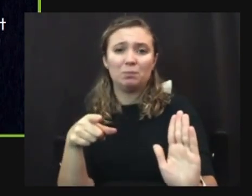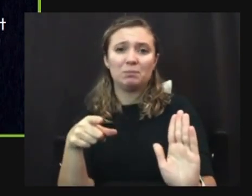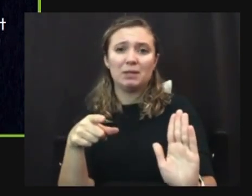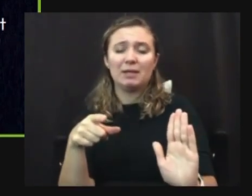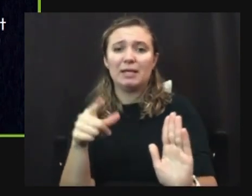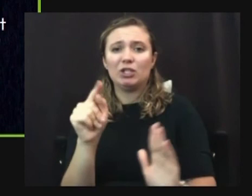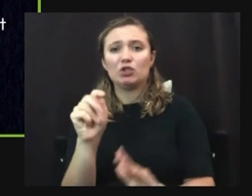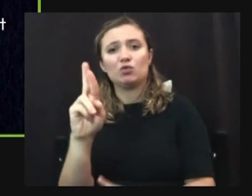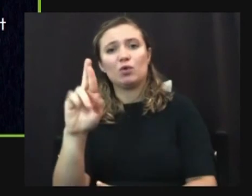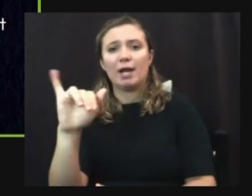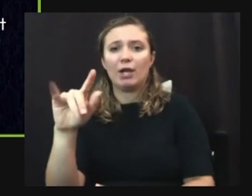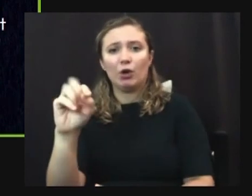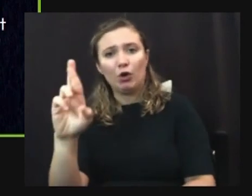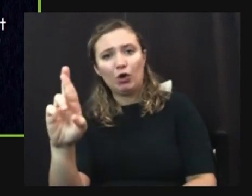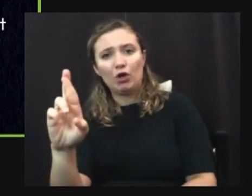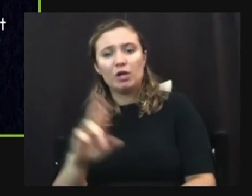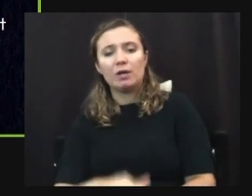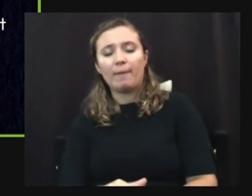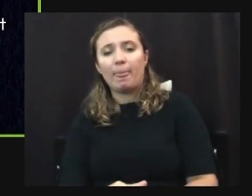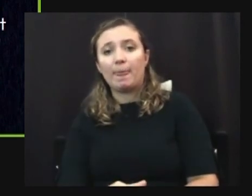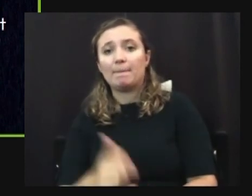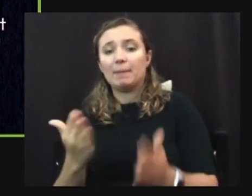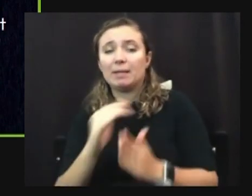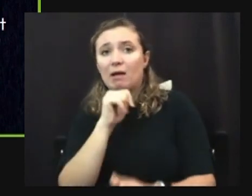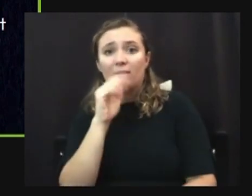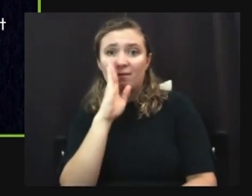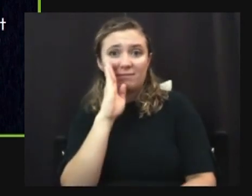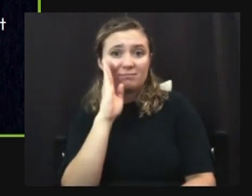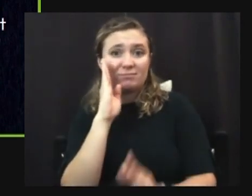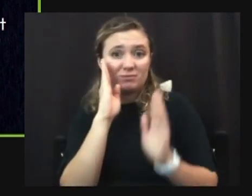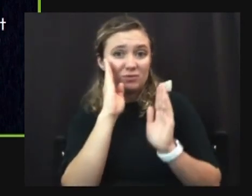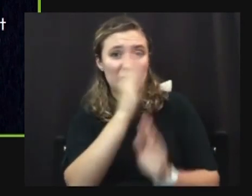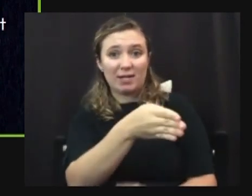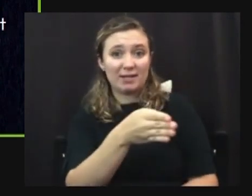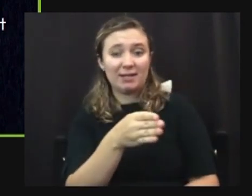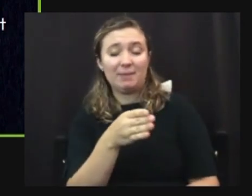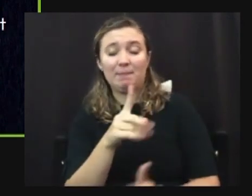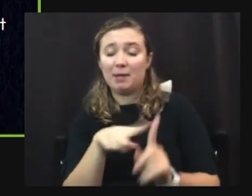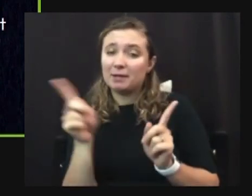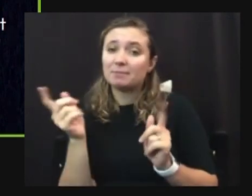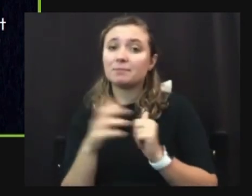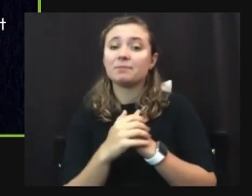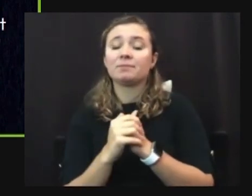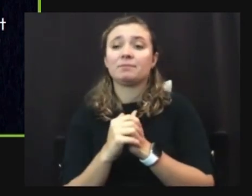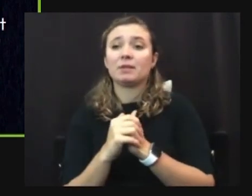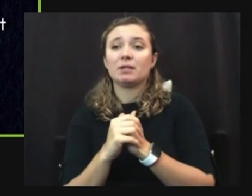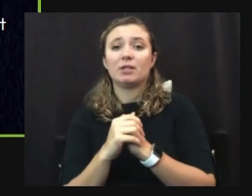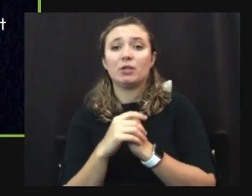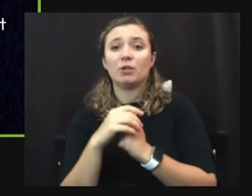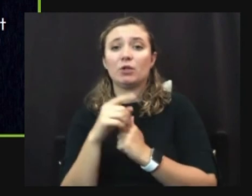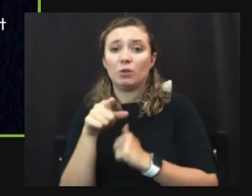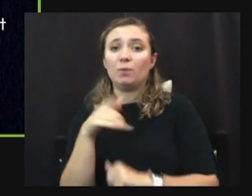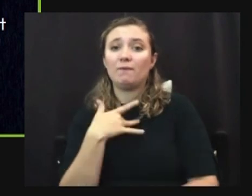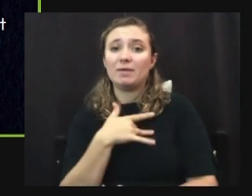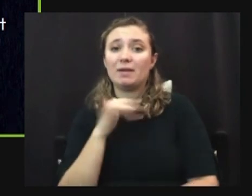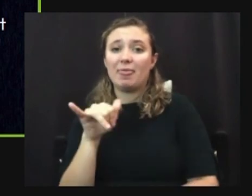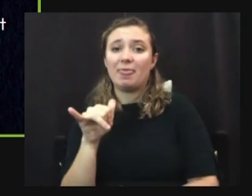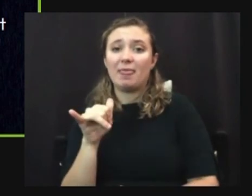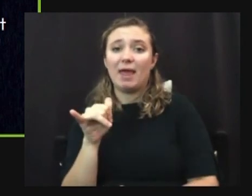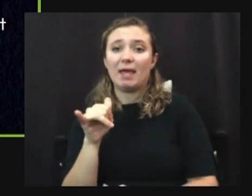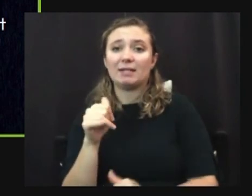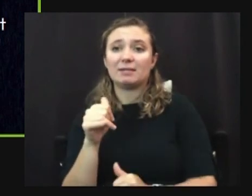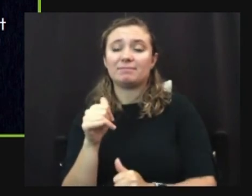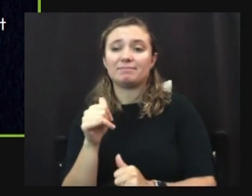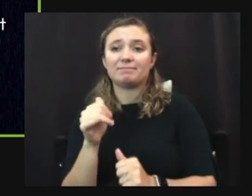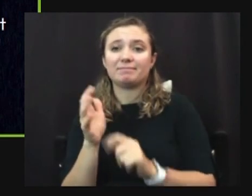or indirectly. You'll start to experience the same exclusion that we do